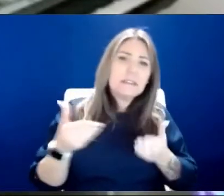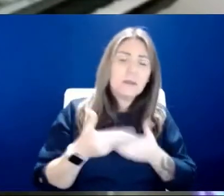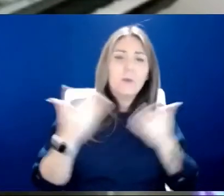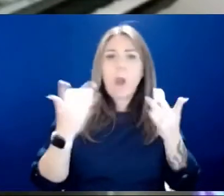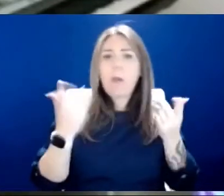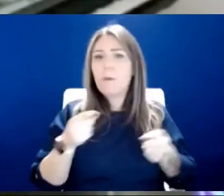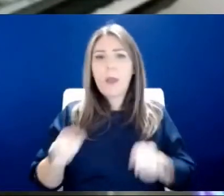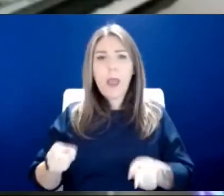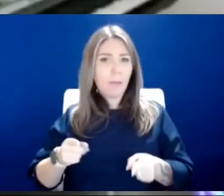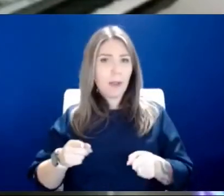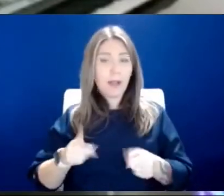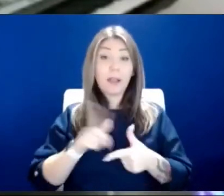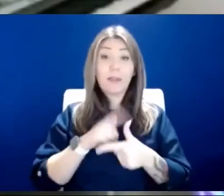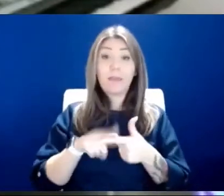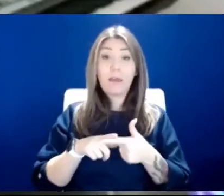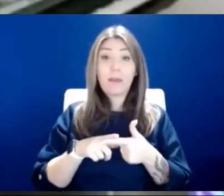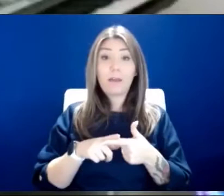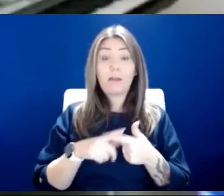And then